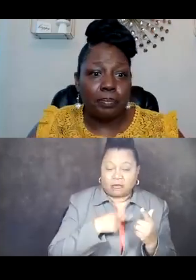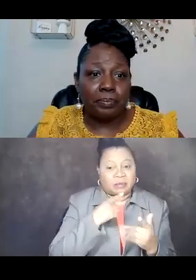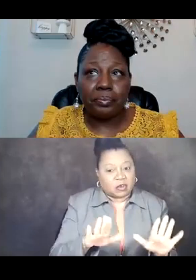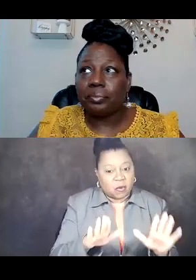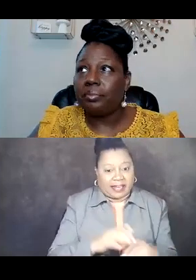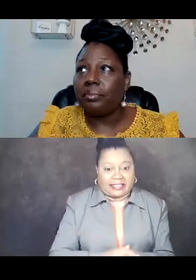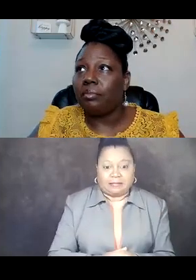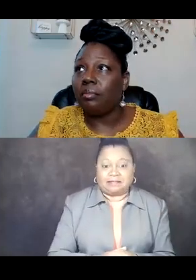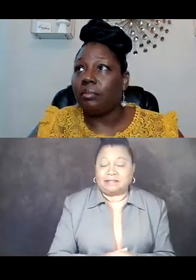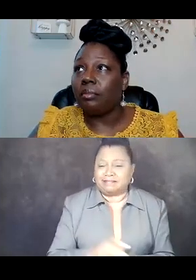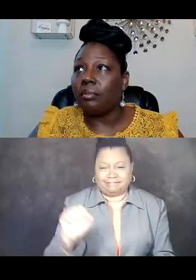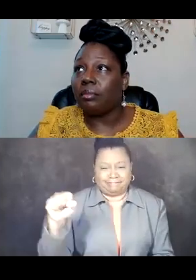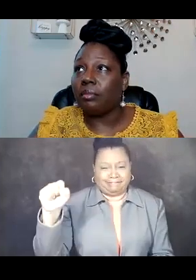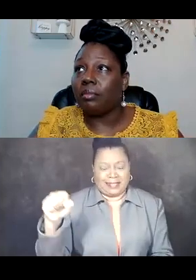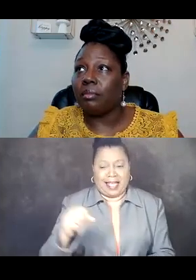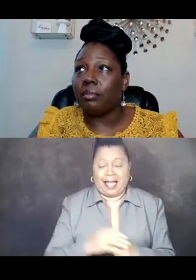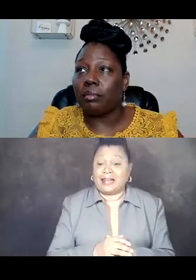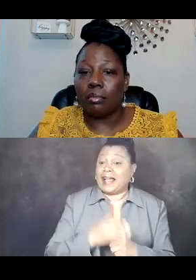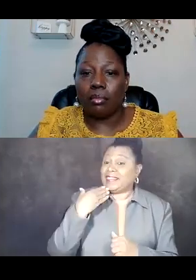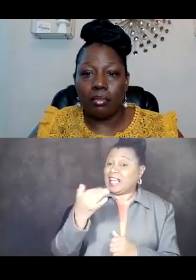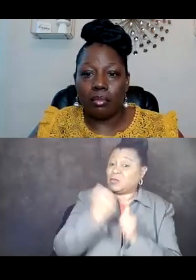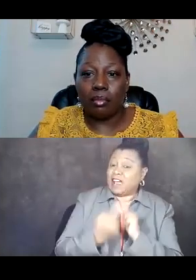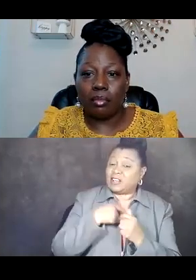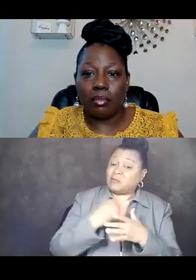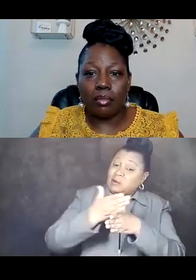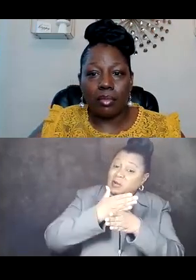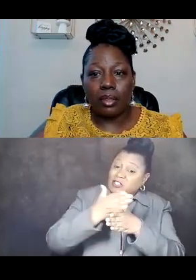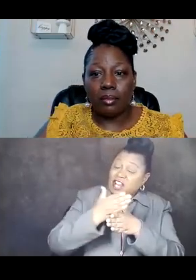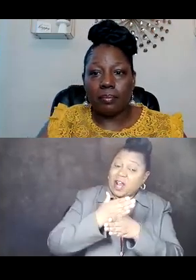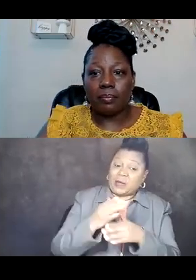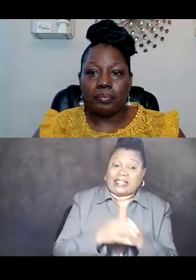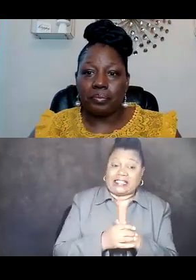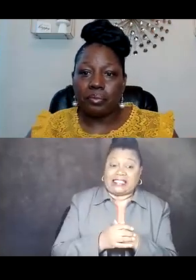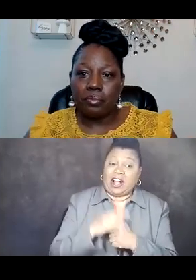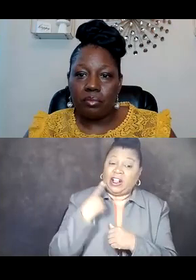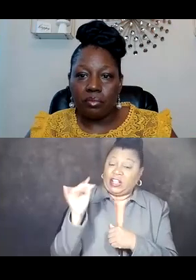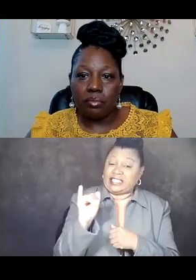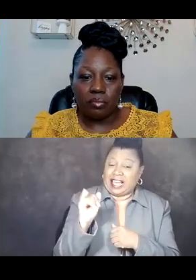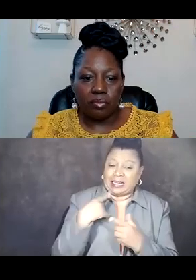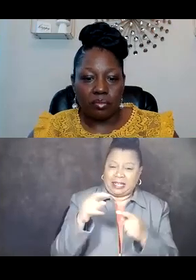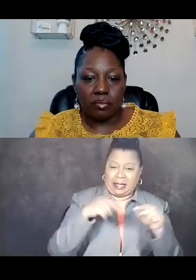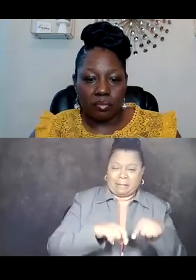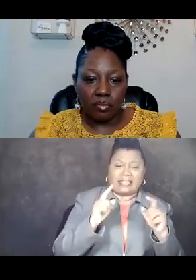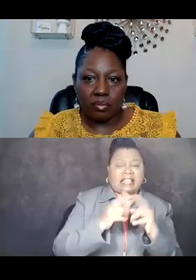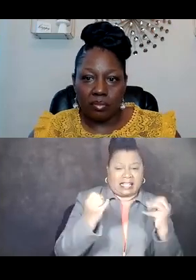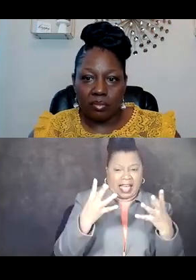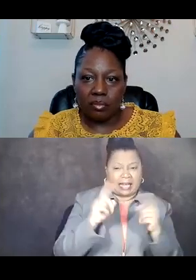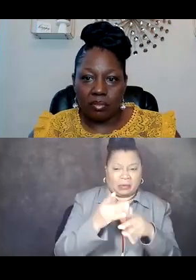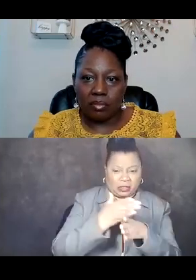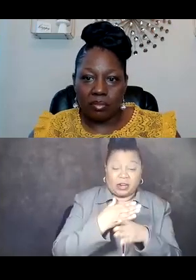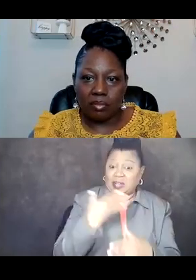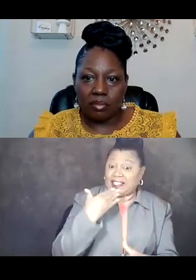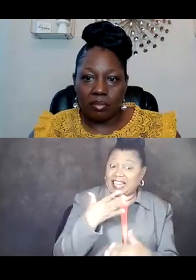great. Absolutely. Thank you to everybody for sharing. Looks like, let me get back up here. There's a lot of people who've shared. So